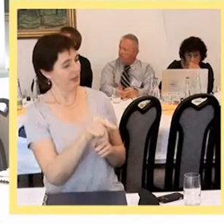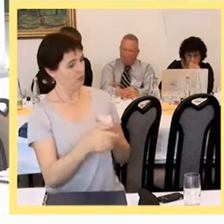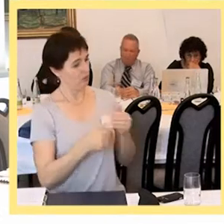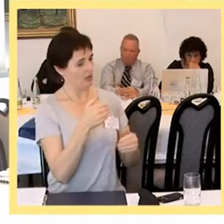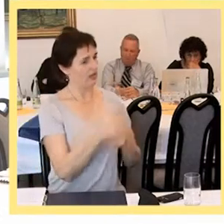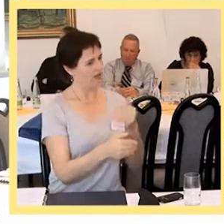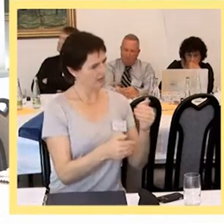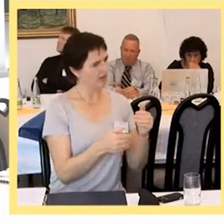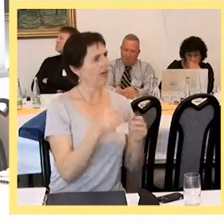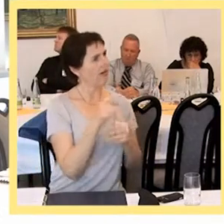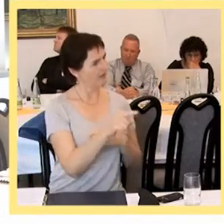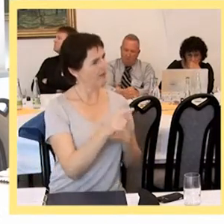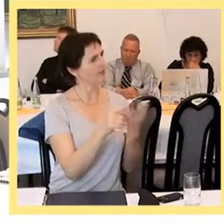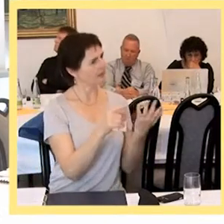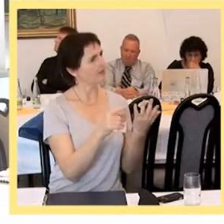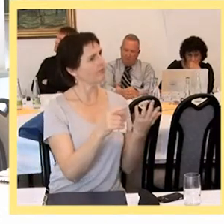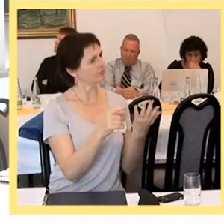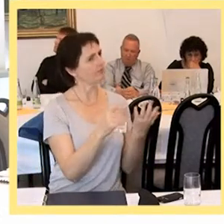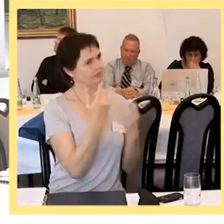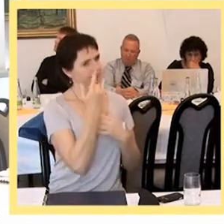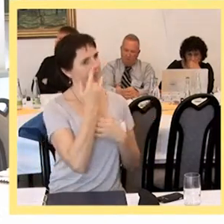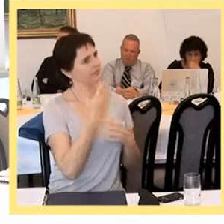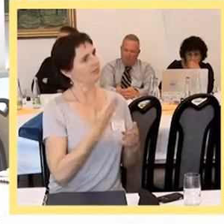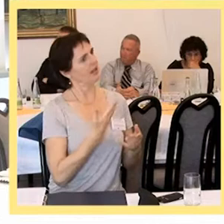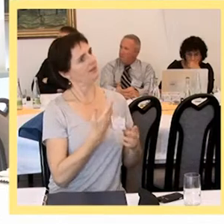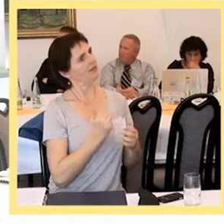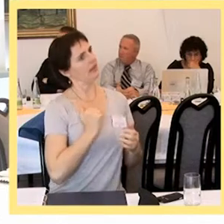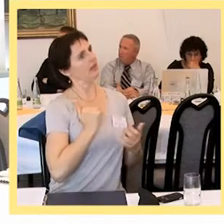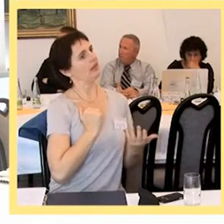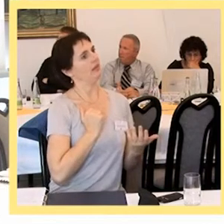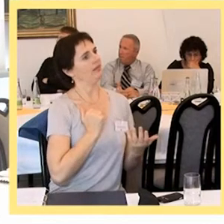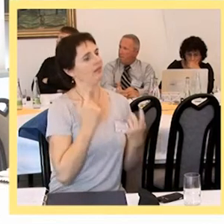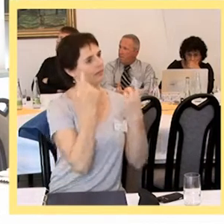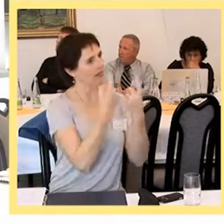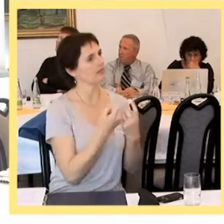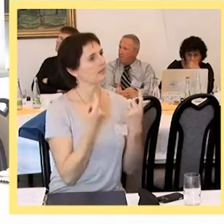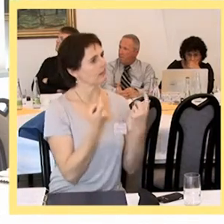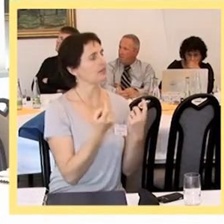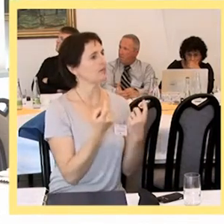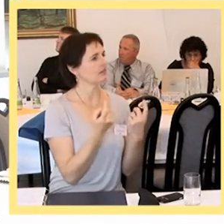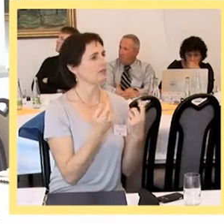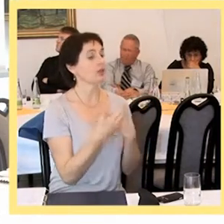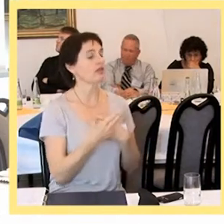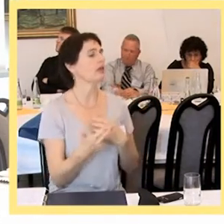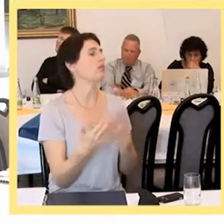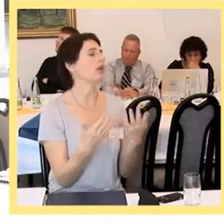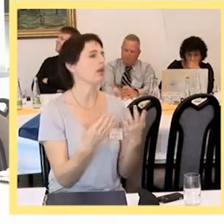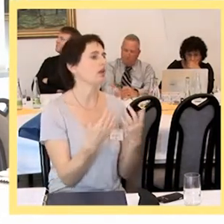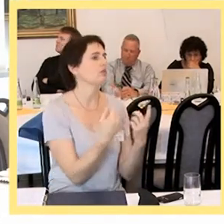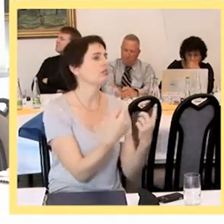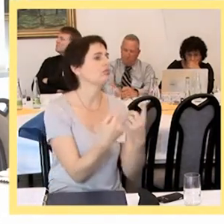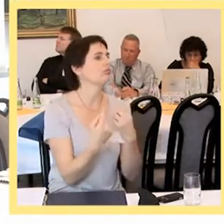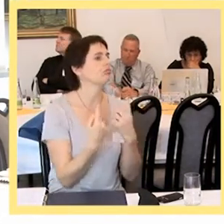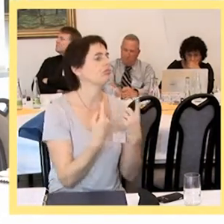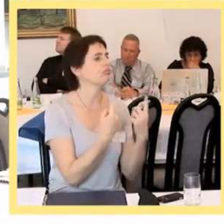processes here to help us in this. We had the usual things such as feedback questionnaires and debriefing sessions. But for